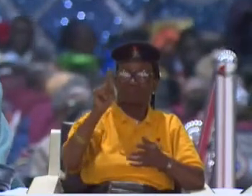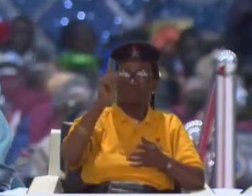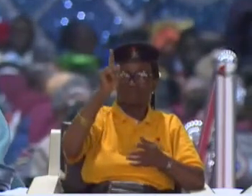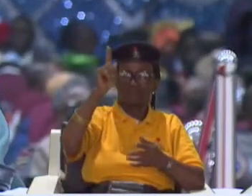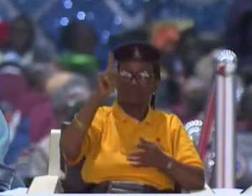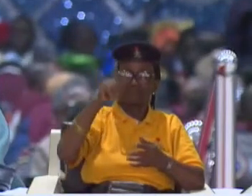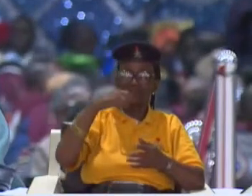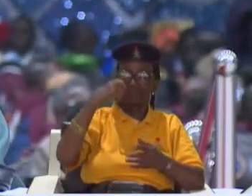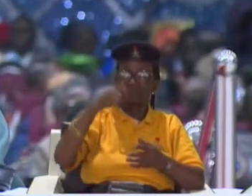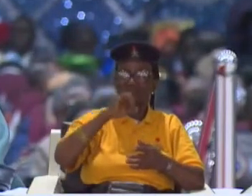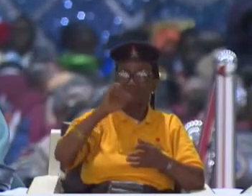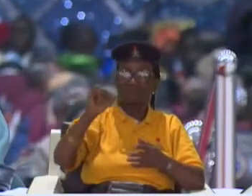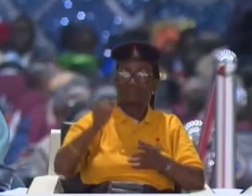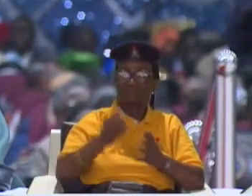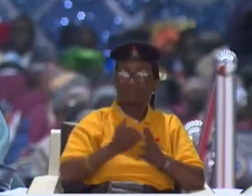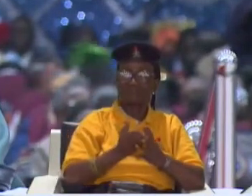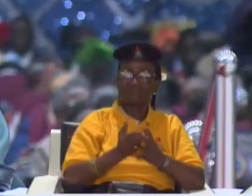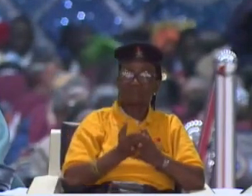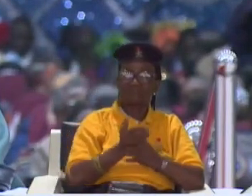my servant.